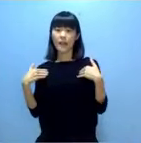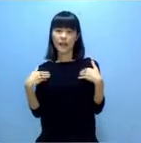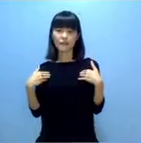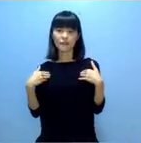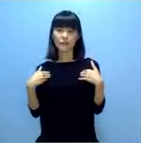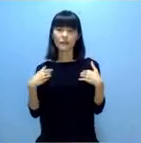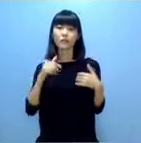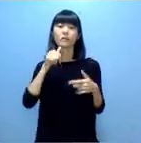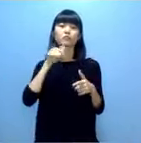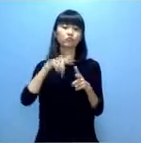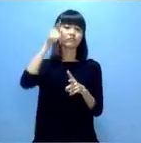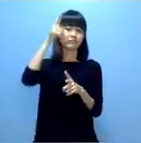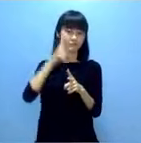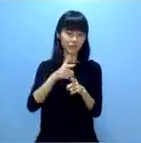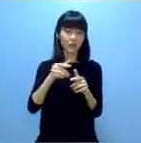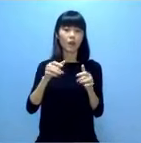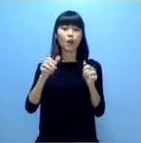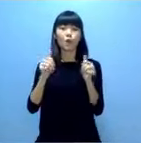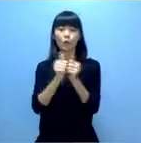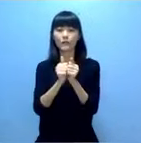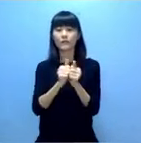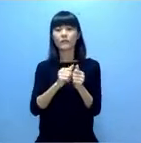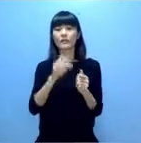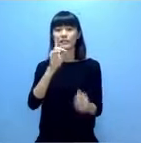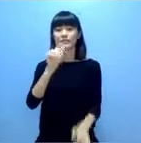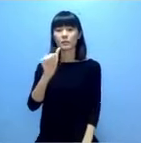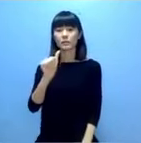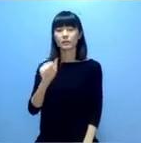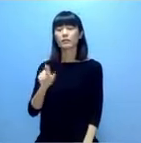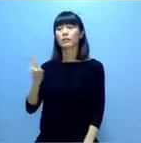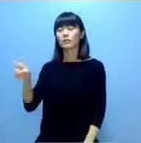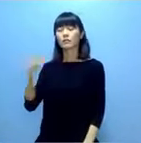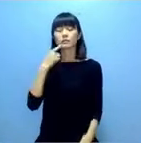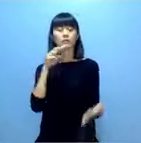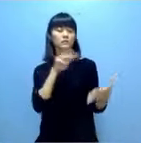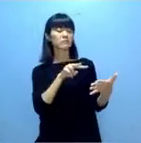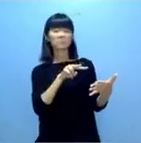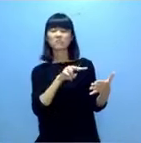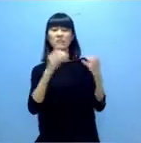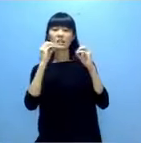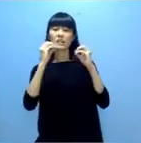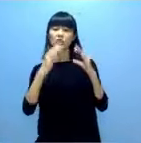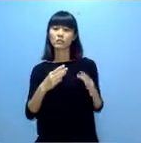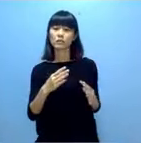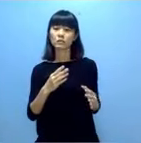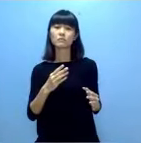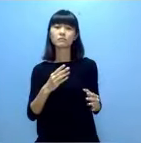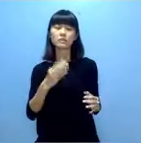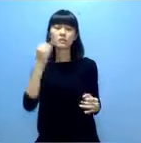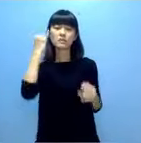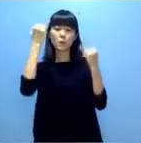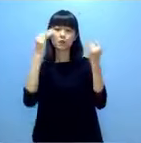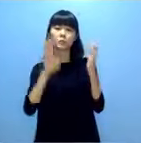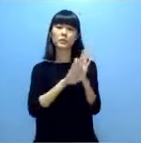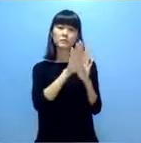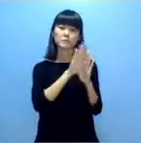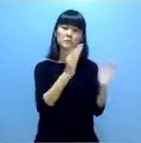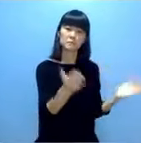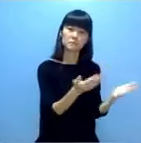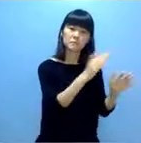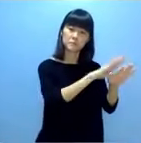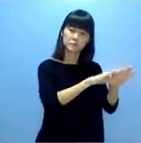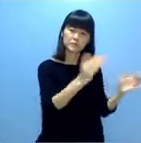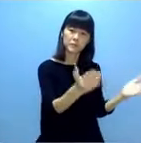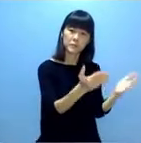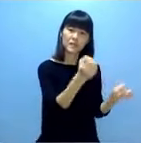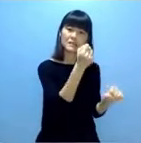So I think in his opinion, it was like, hey, you know, if teachers are meant to be nurturing, teachers are meant to be